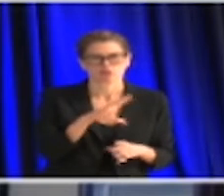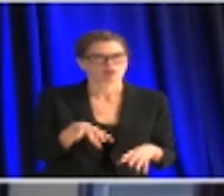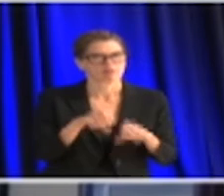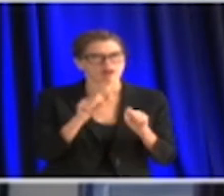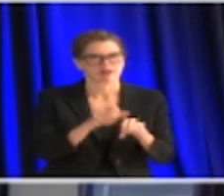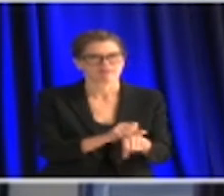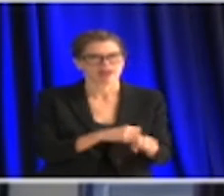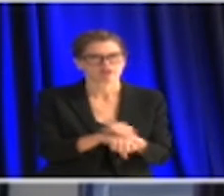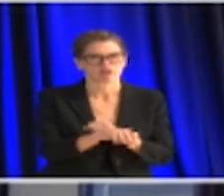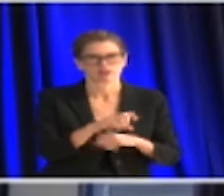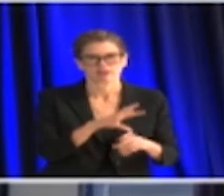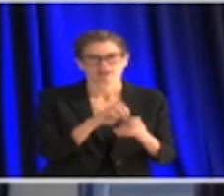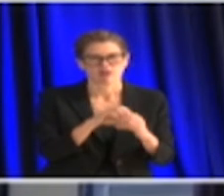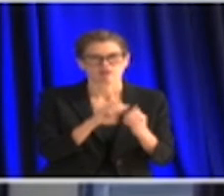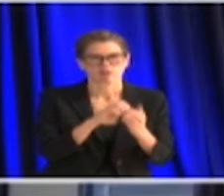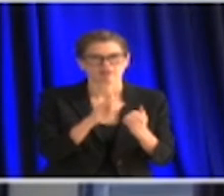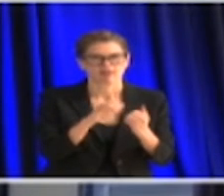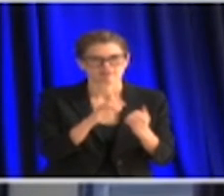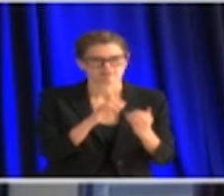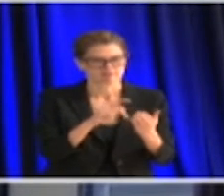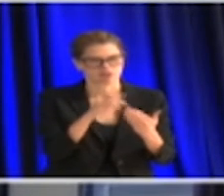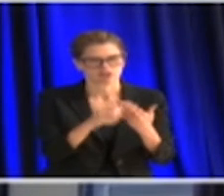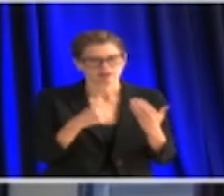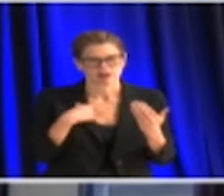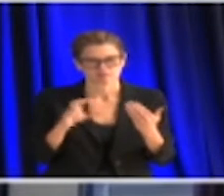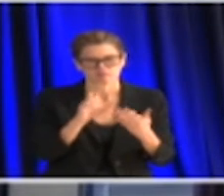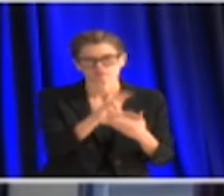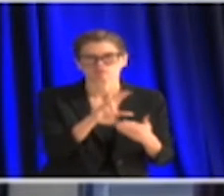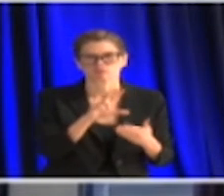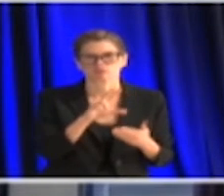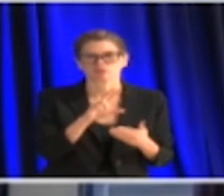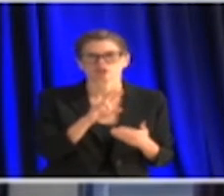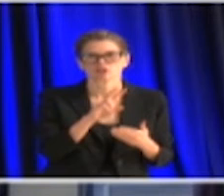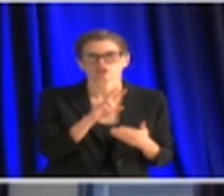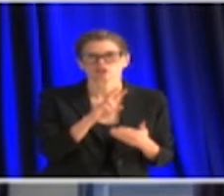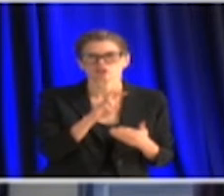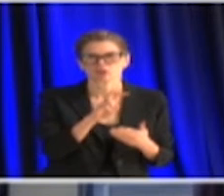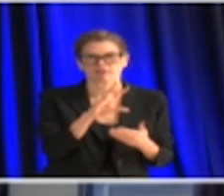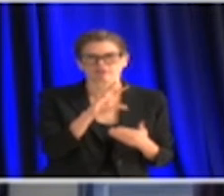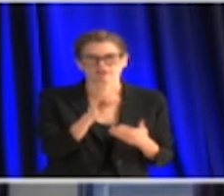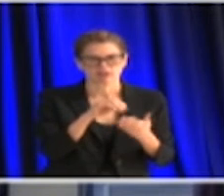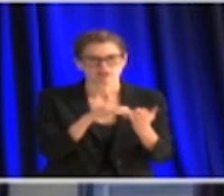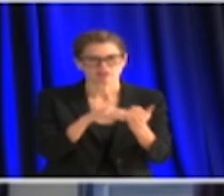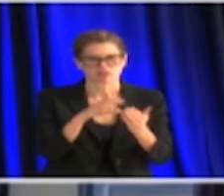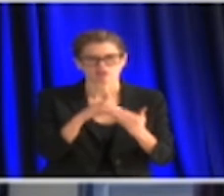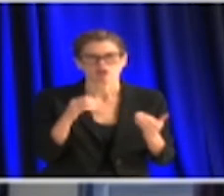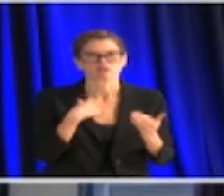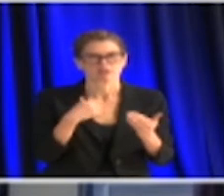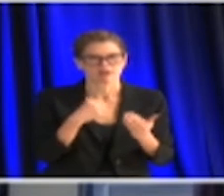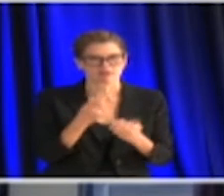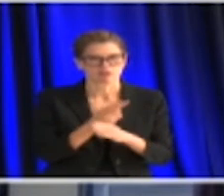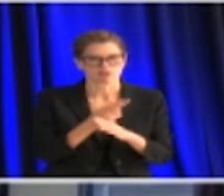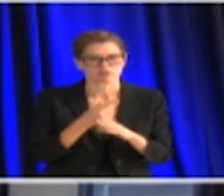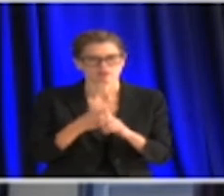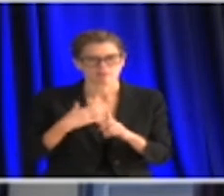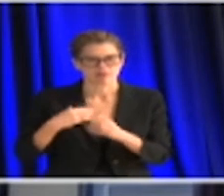project. Upon taking office, I did contribute $250,000 out of my funds to assist with the financing of this project.